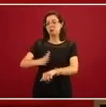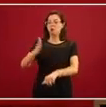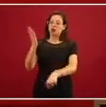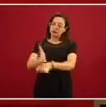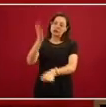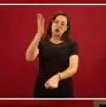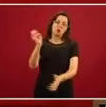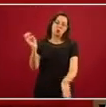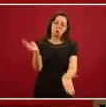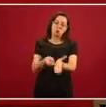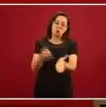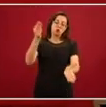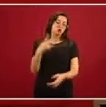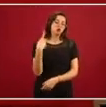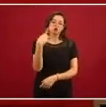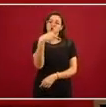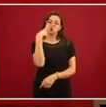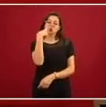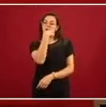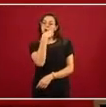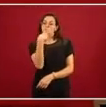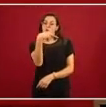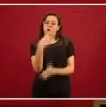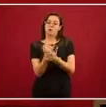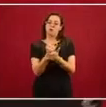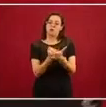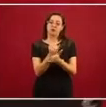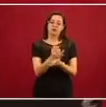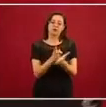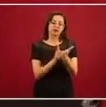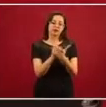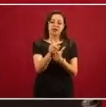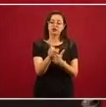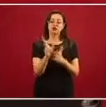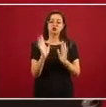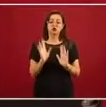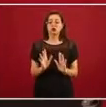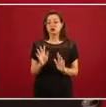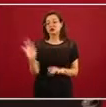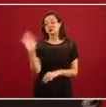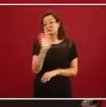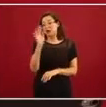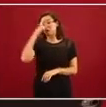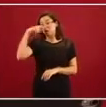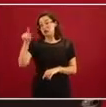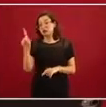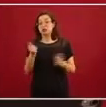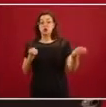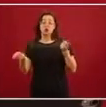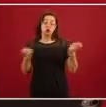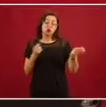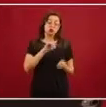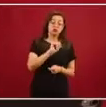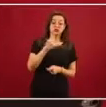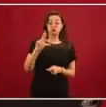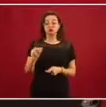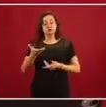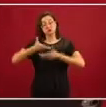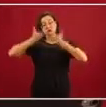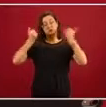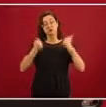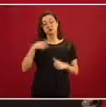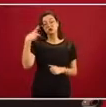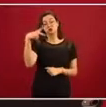applied some administrative sanctions, such as fines. They are in the right to do so. It could be or not. It